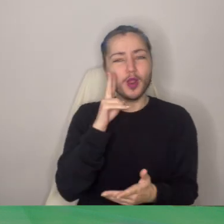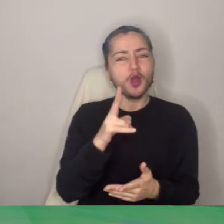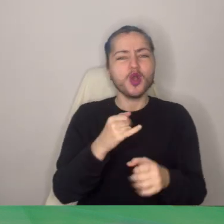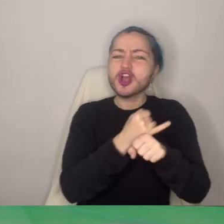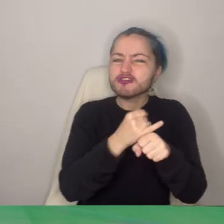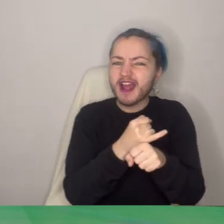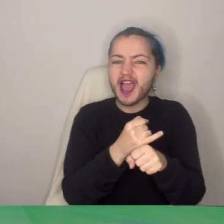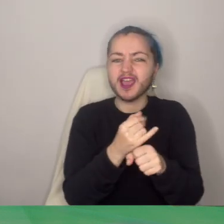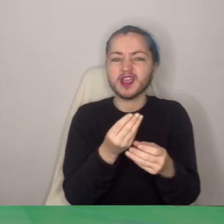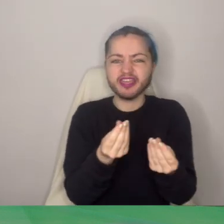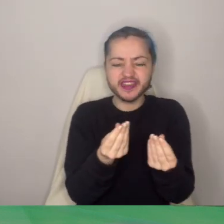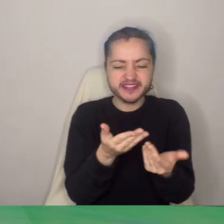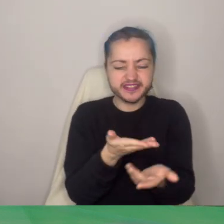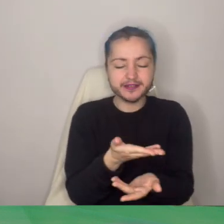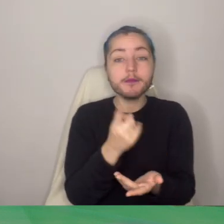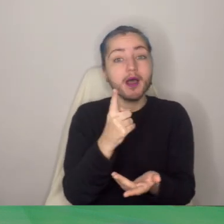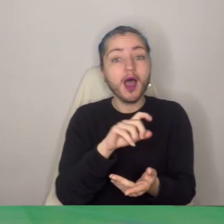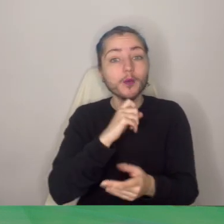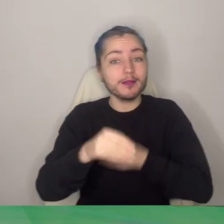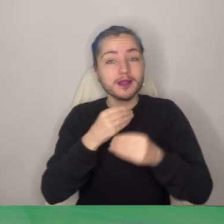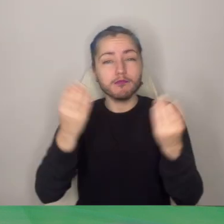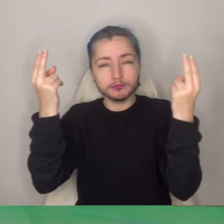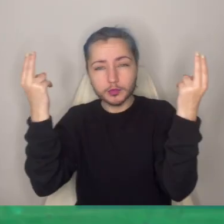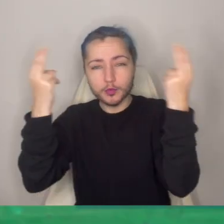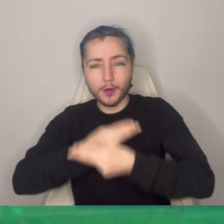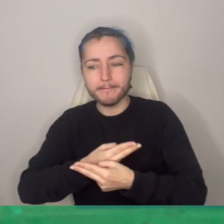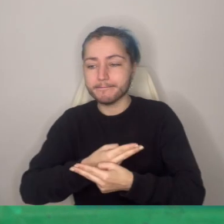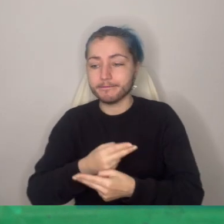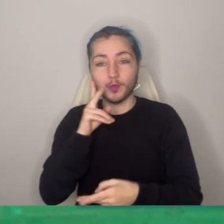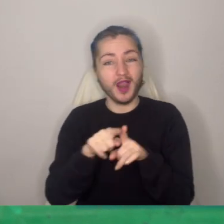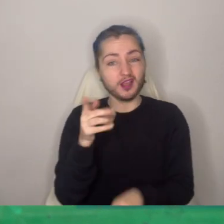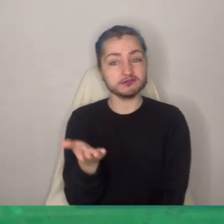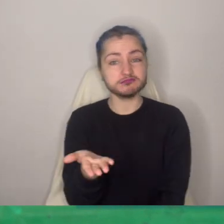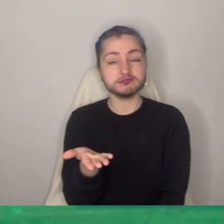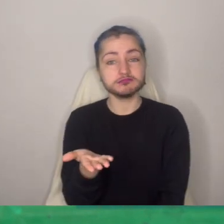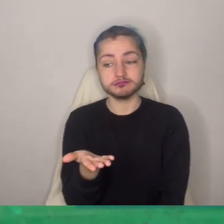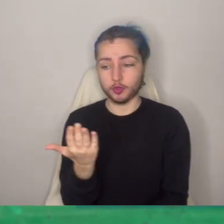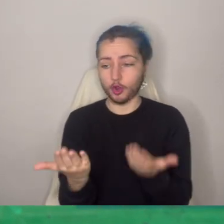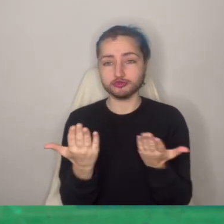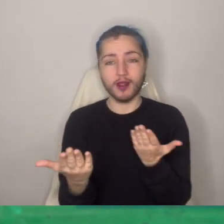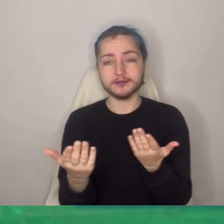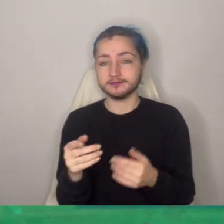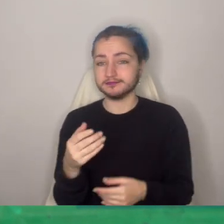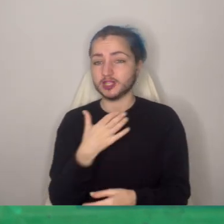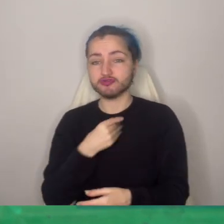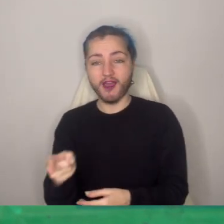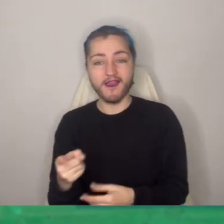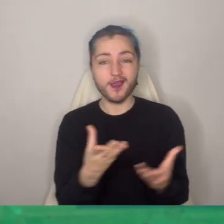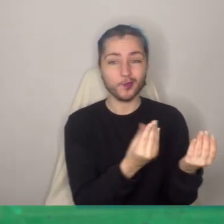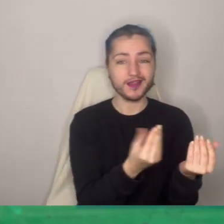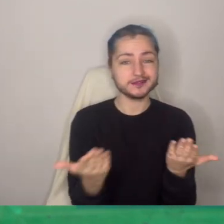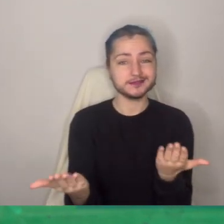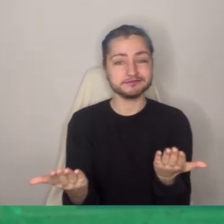thin ink, but it will darken up to become this sort of colour. I'll just show you now for a contrast. This is dry, this is